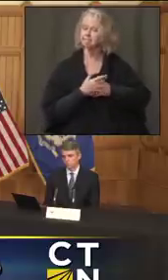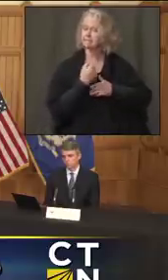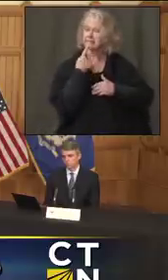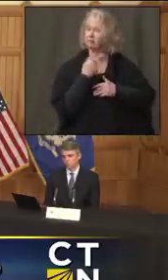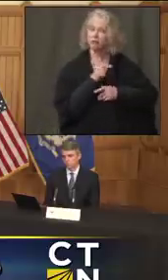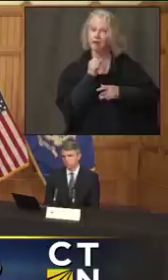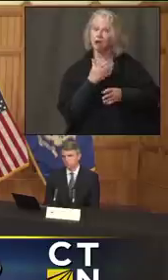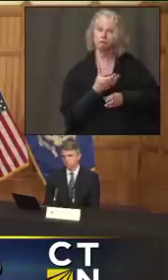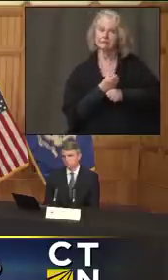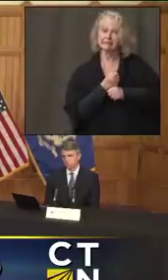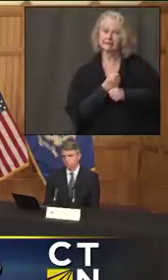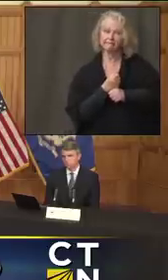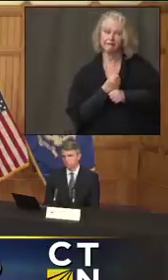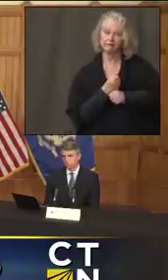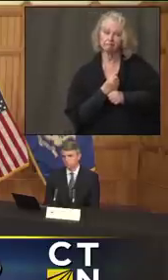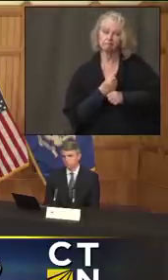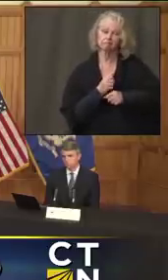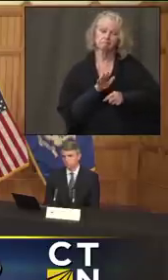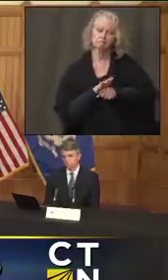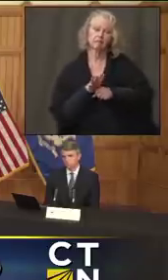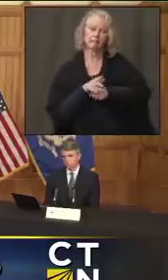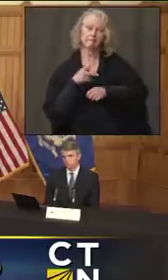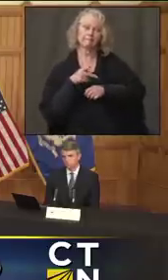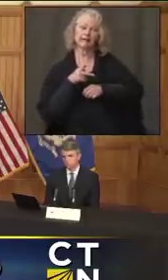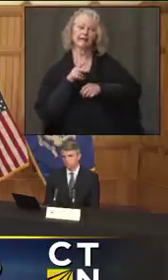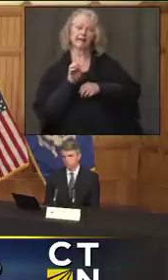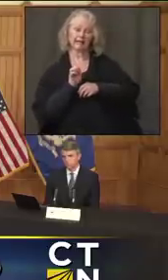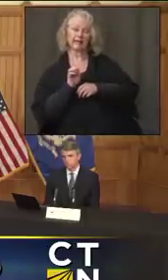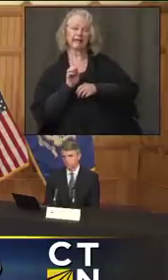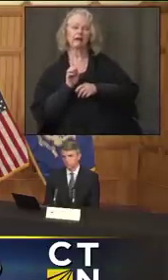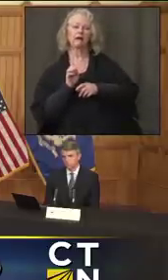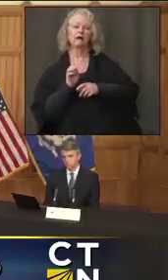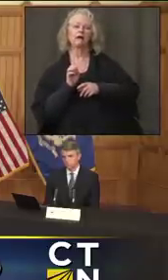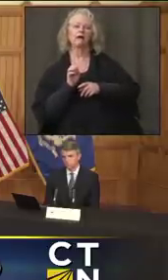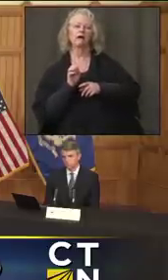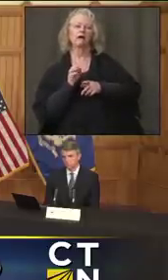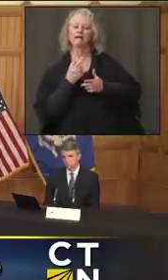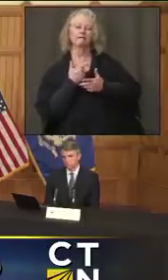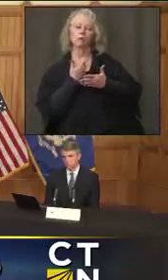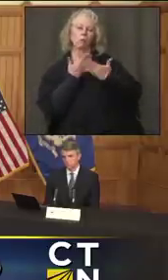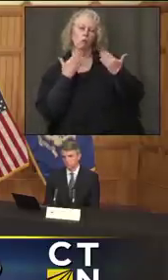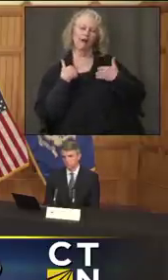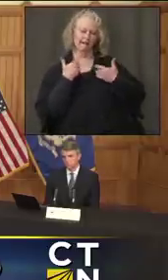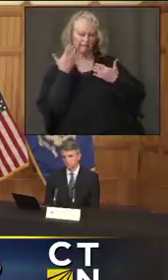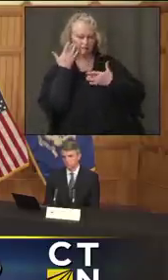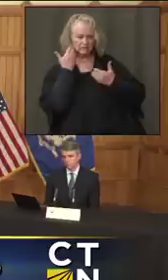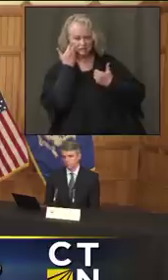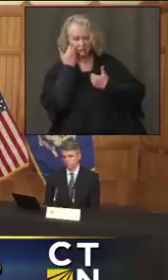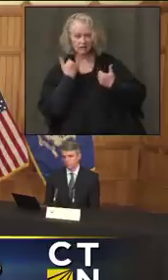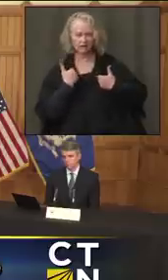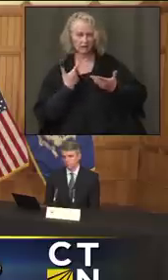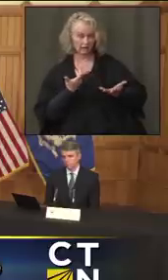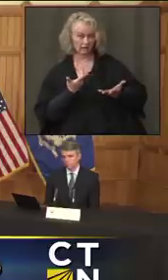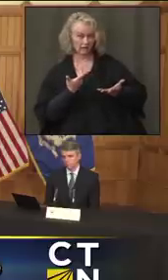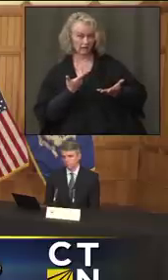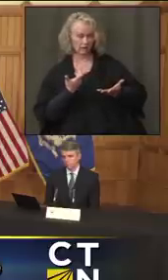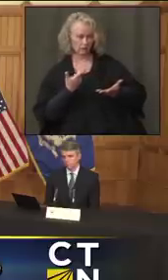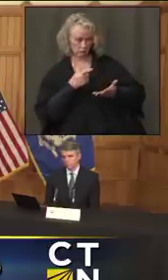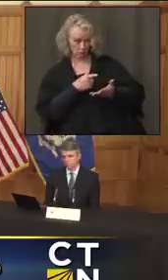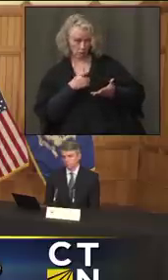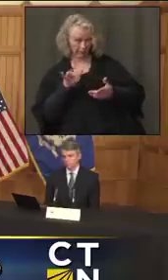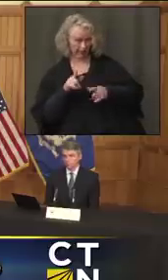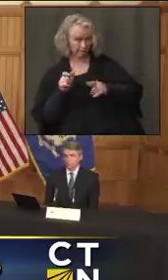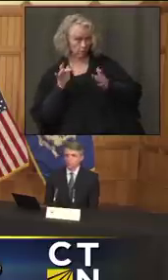given PPEs unless they're symptomatic. Is this another case of going through the agency, as you said before?